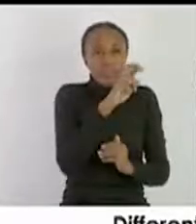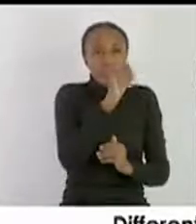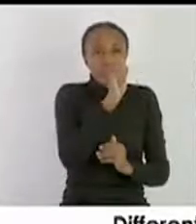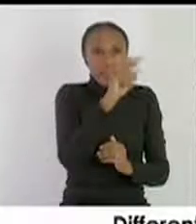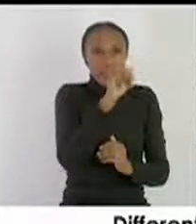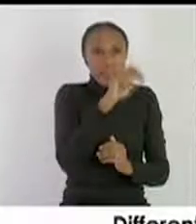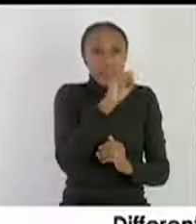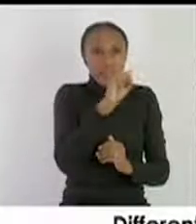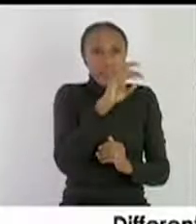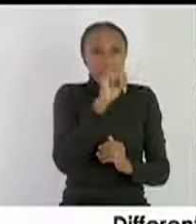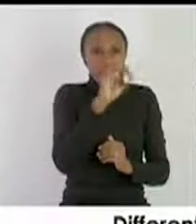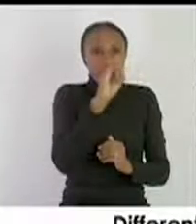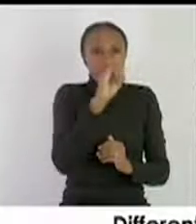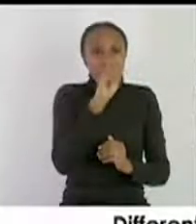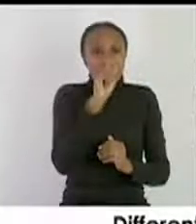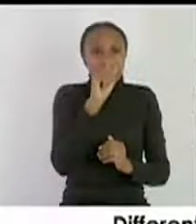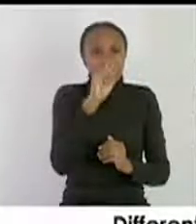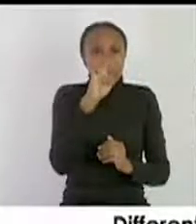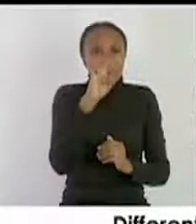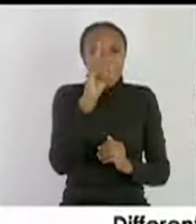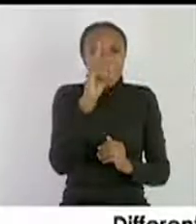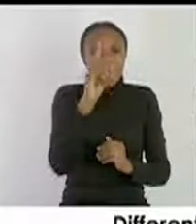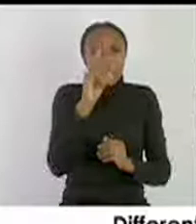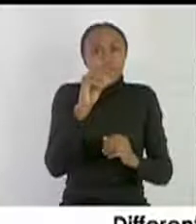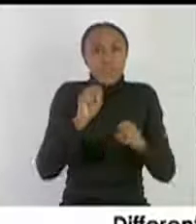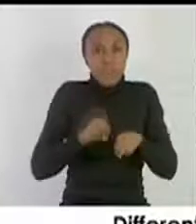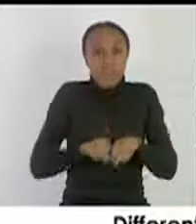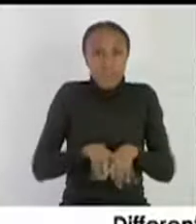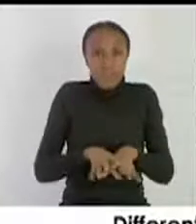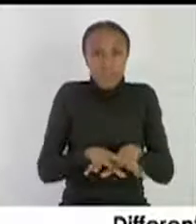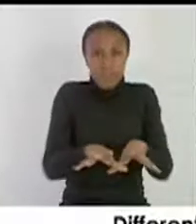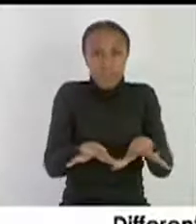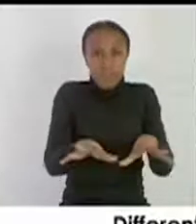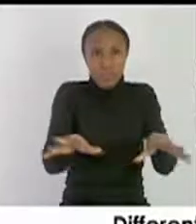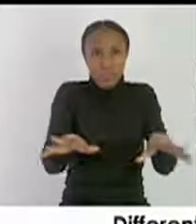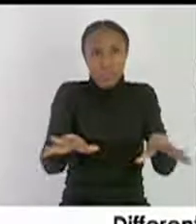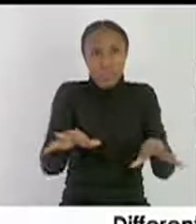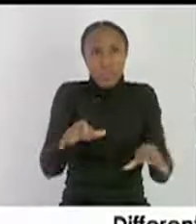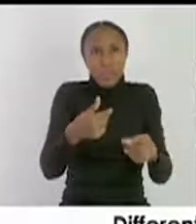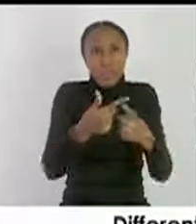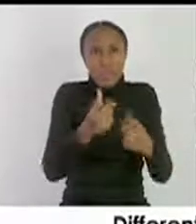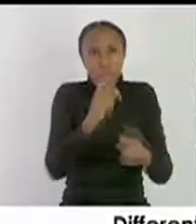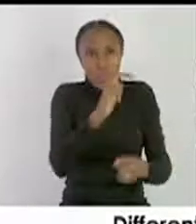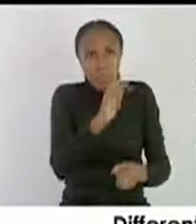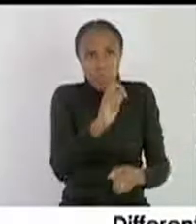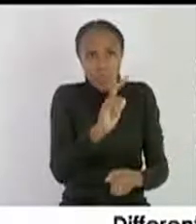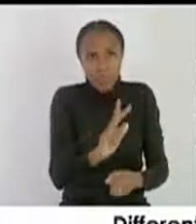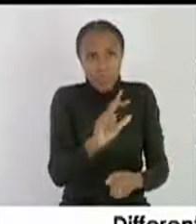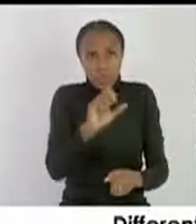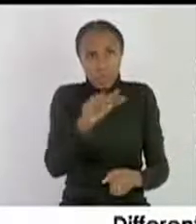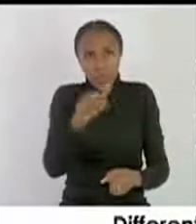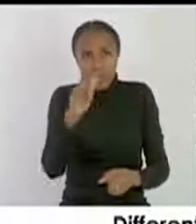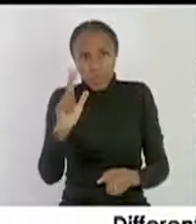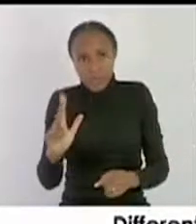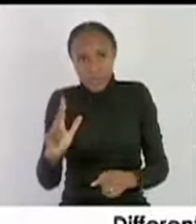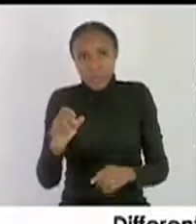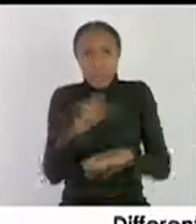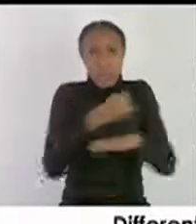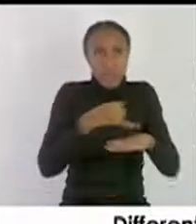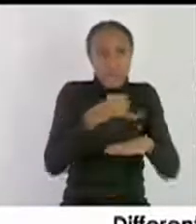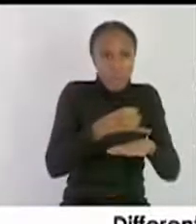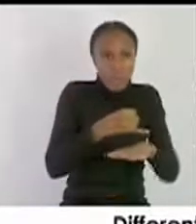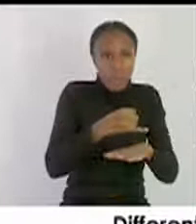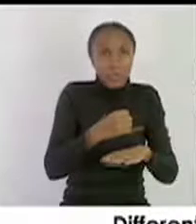Transmitted means causes of something or to pass on from one person or place to another.